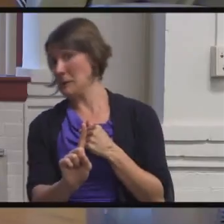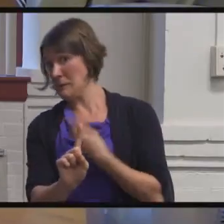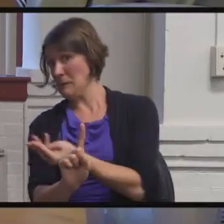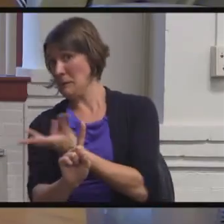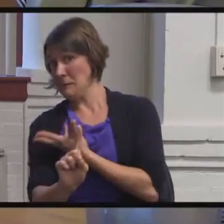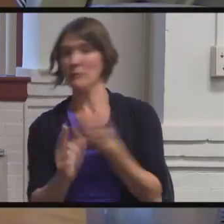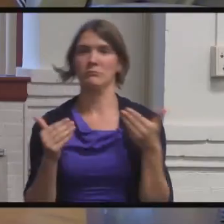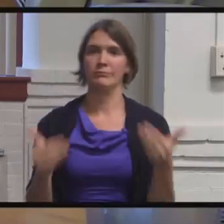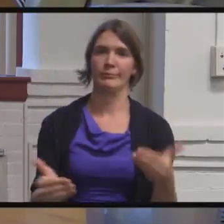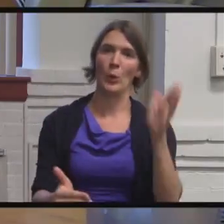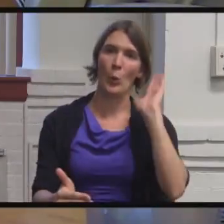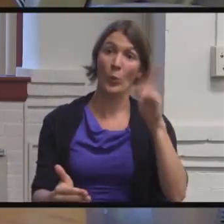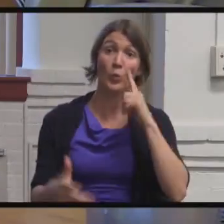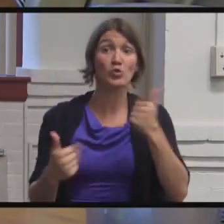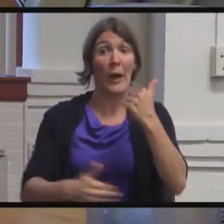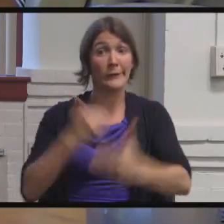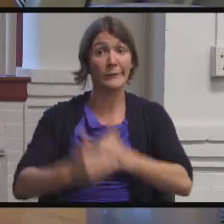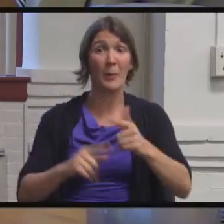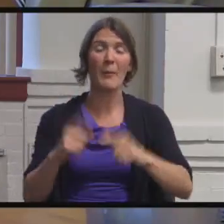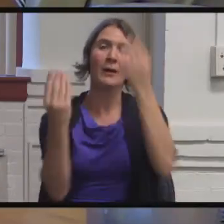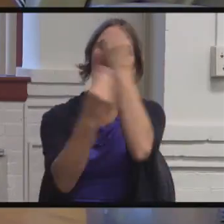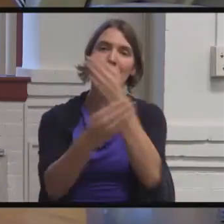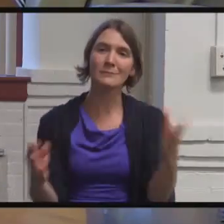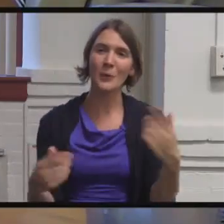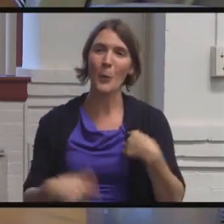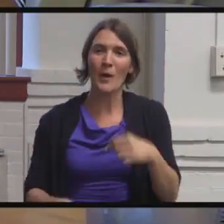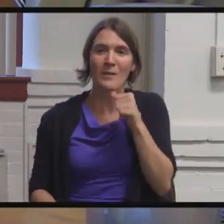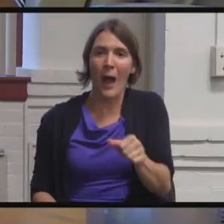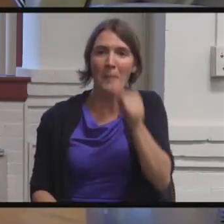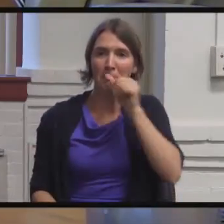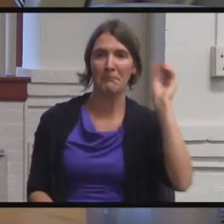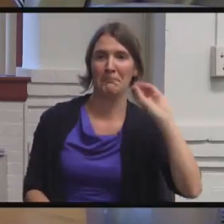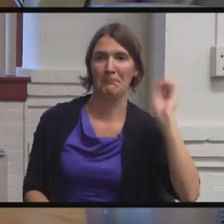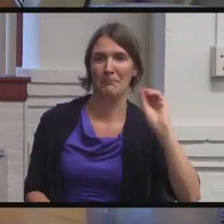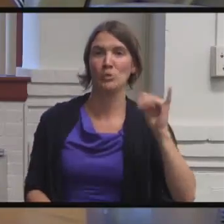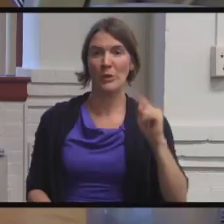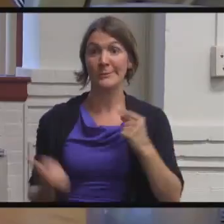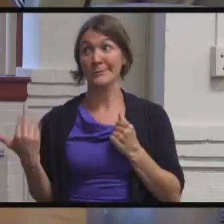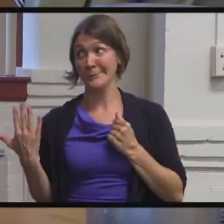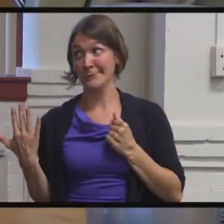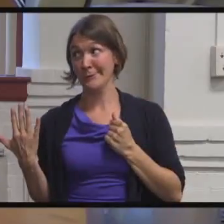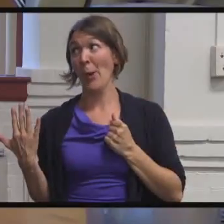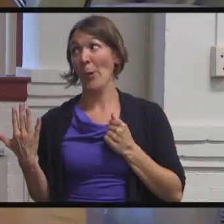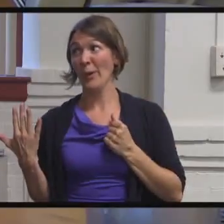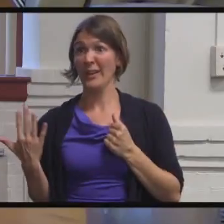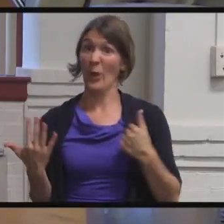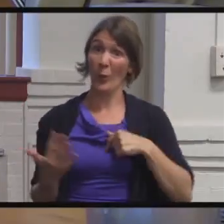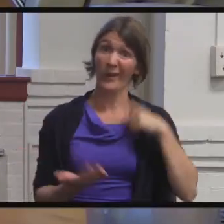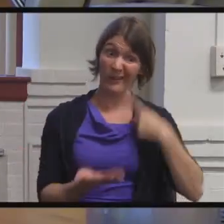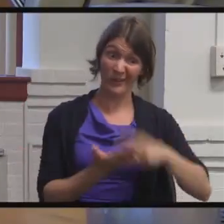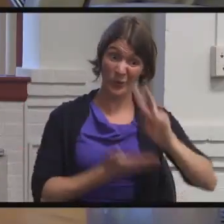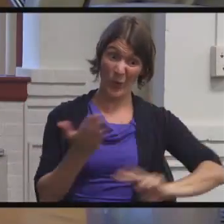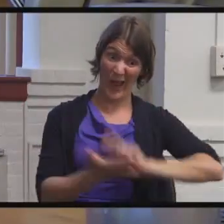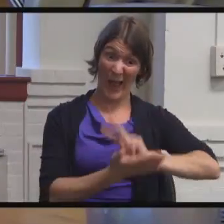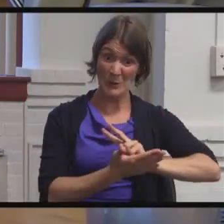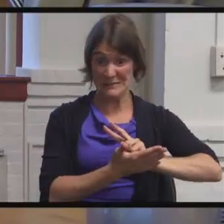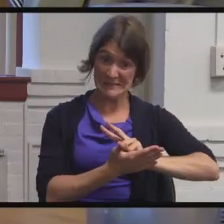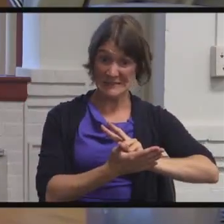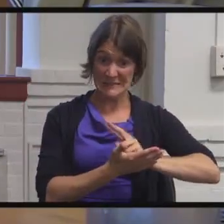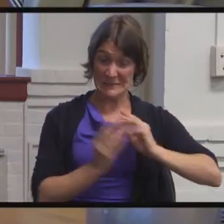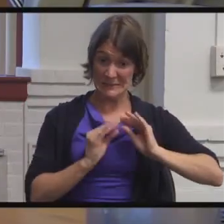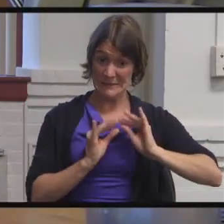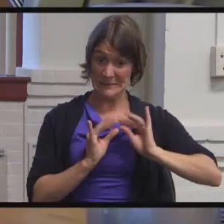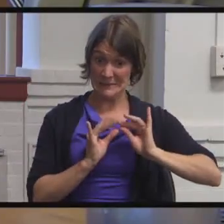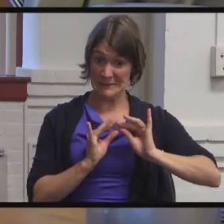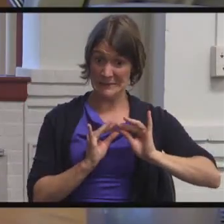working towards that point, but I wanted to make sure that everybody knew we had a lengthy, probably 2-hour executive session to talk about that,